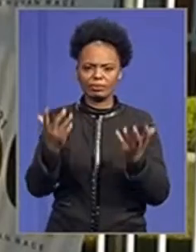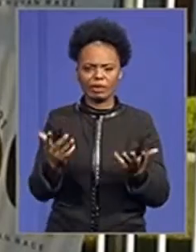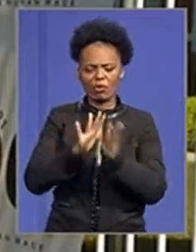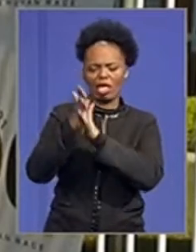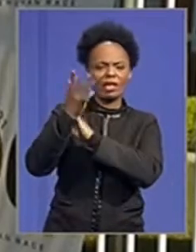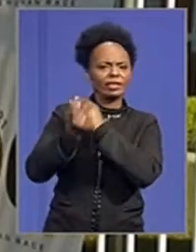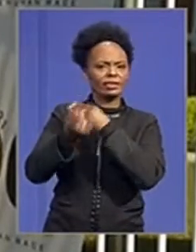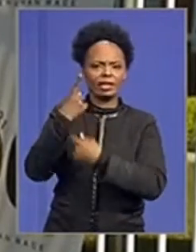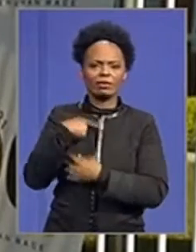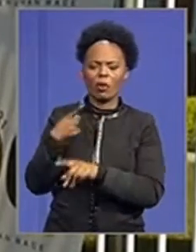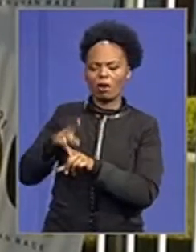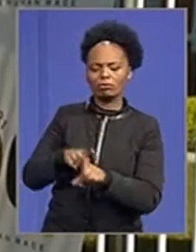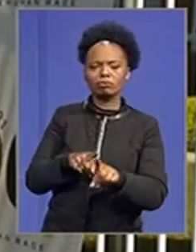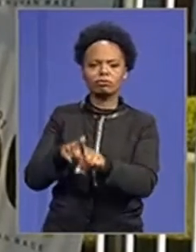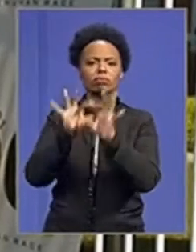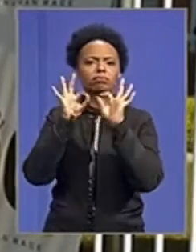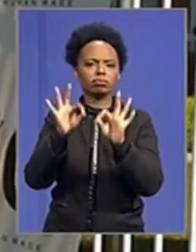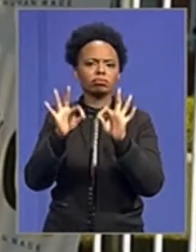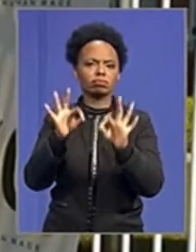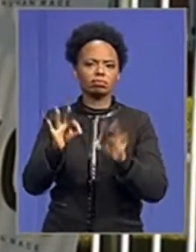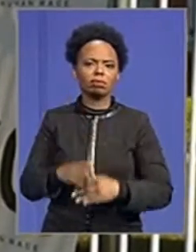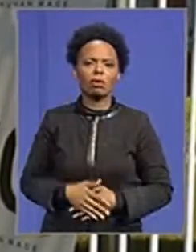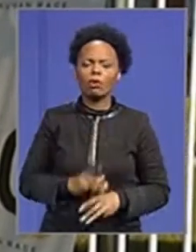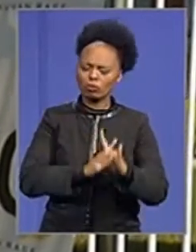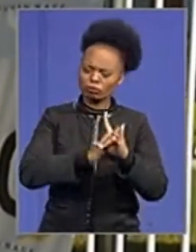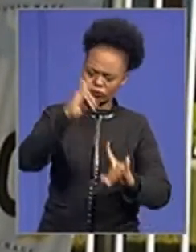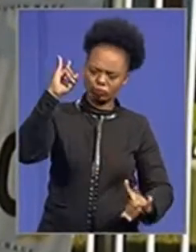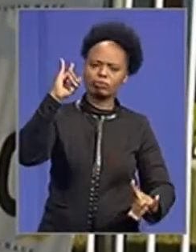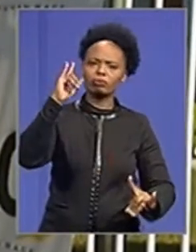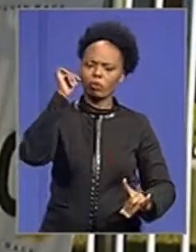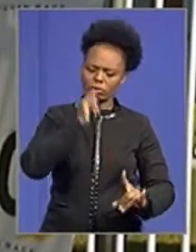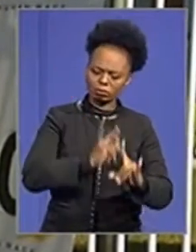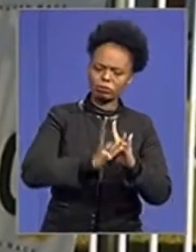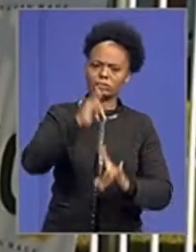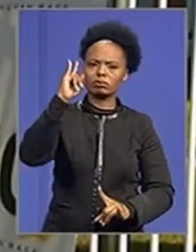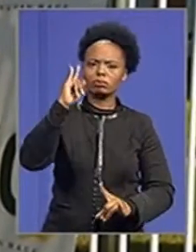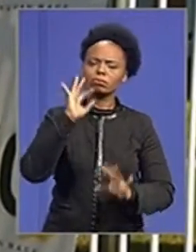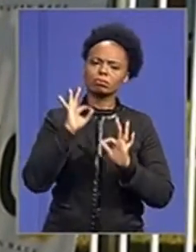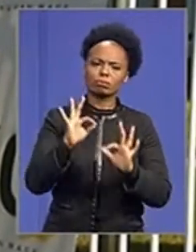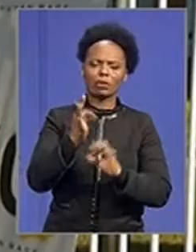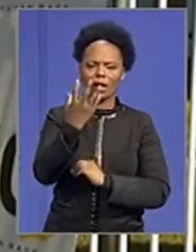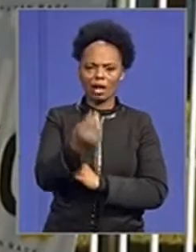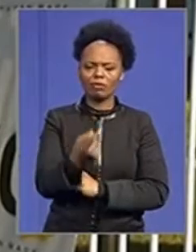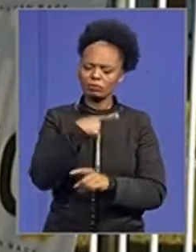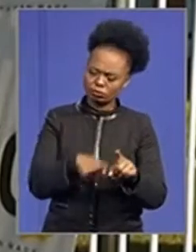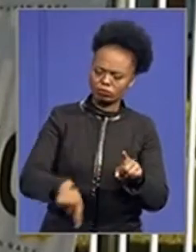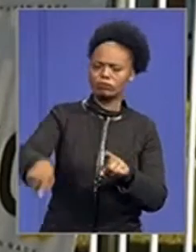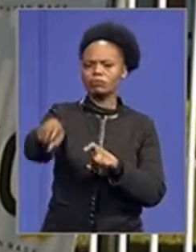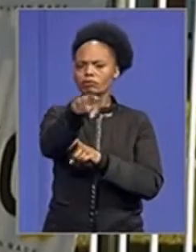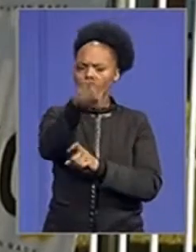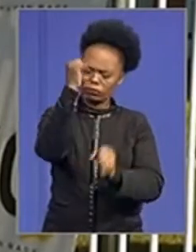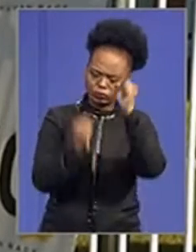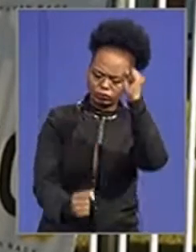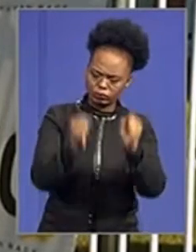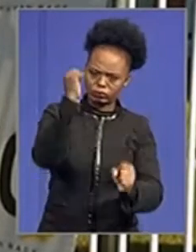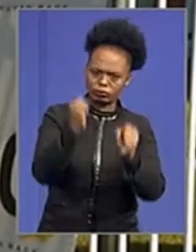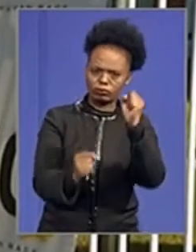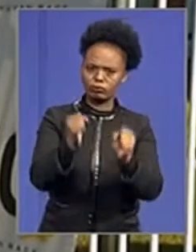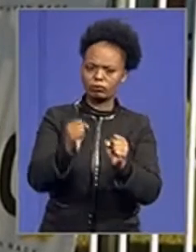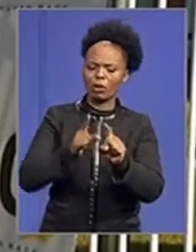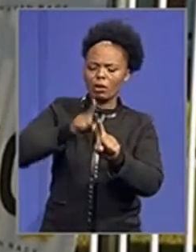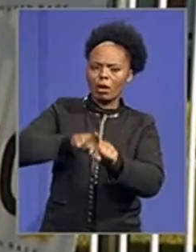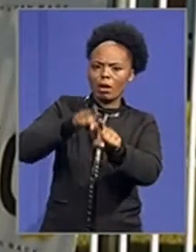people behind you. Because when I won, I obviously had a seeding, so I was right in the front with all the people crushing from